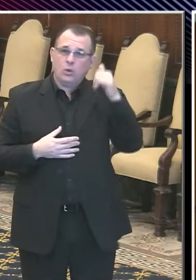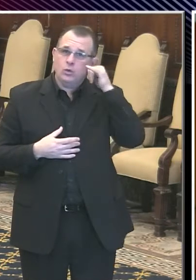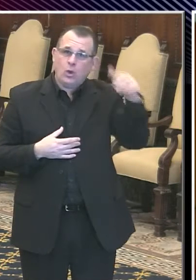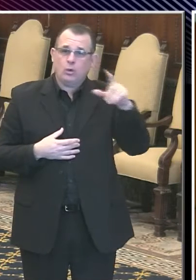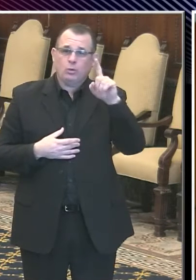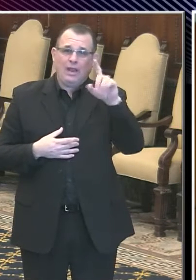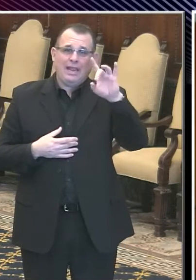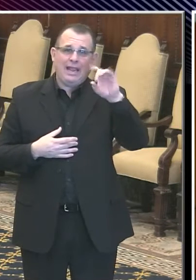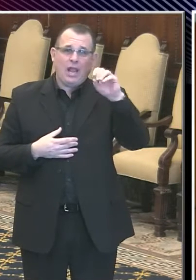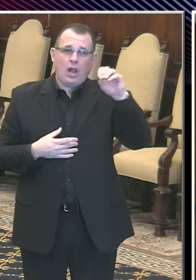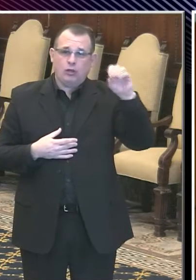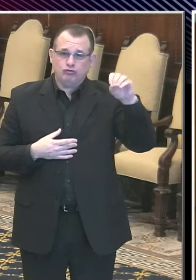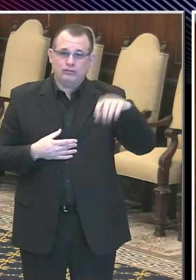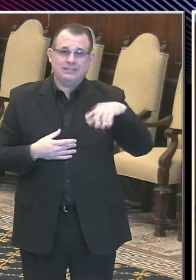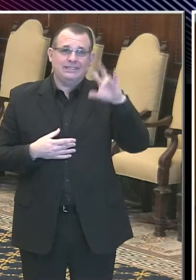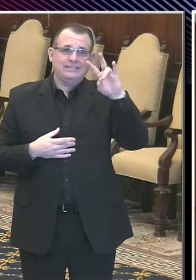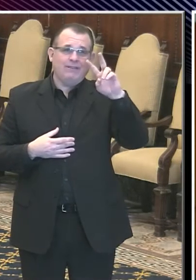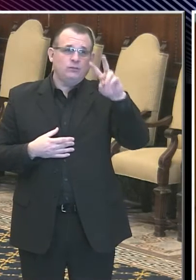1-800-722-7112. Thanks.